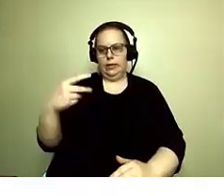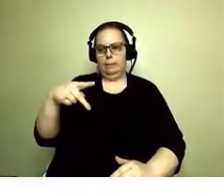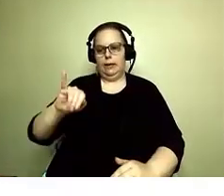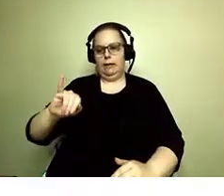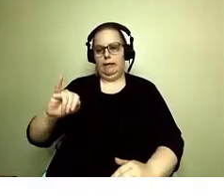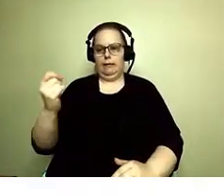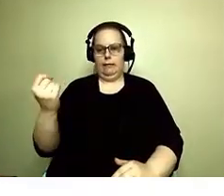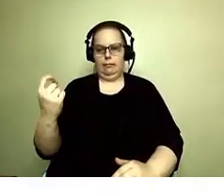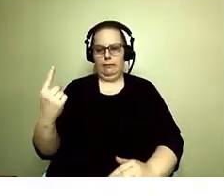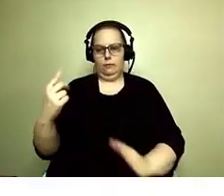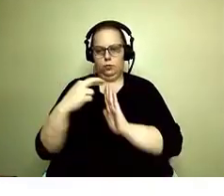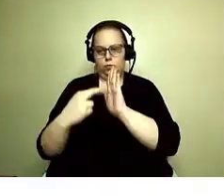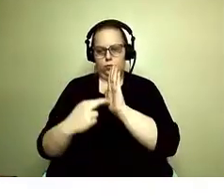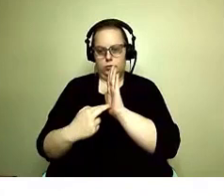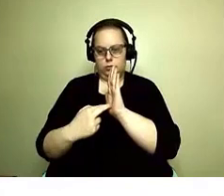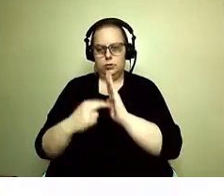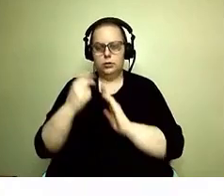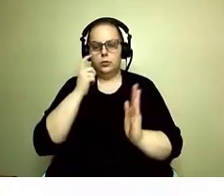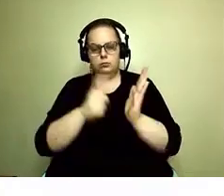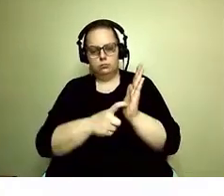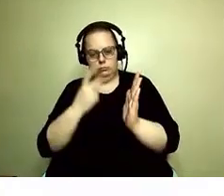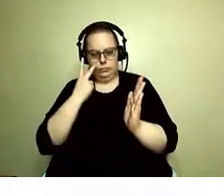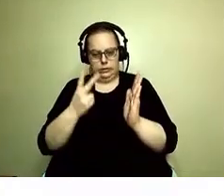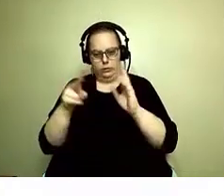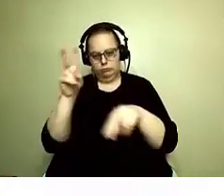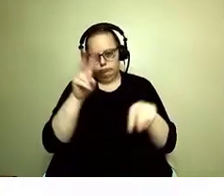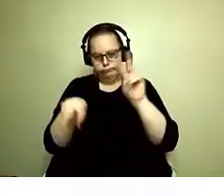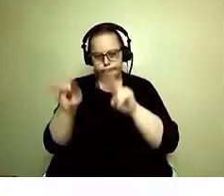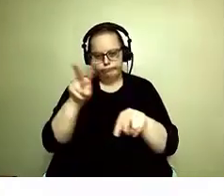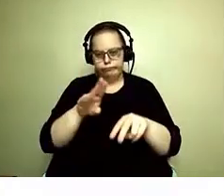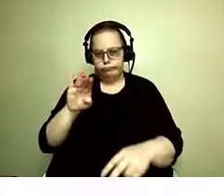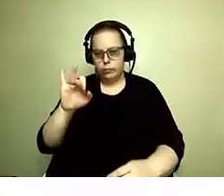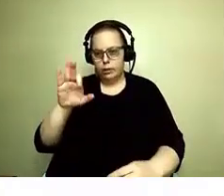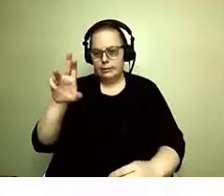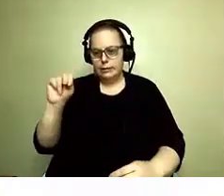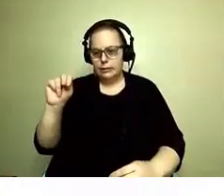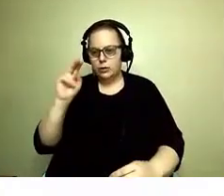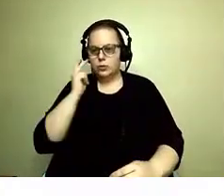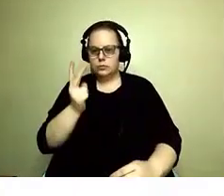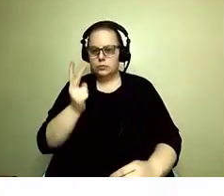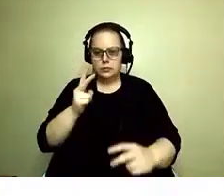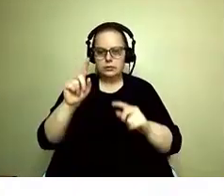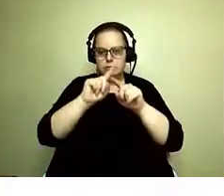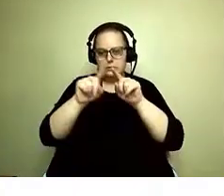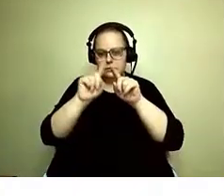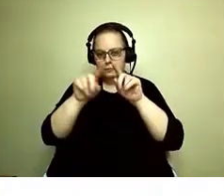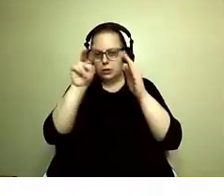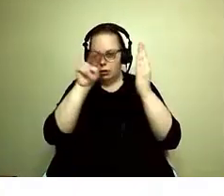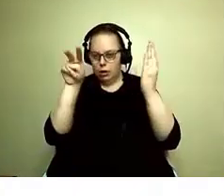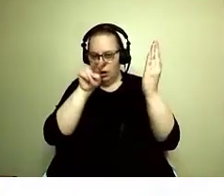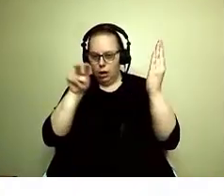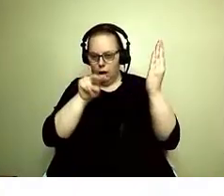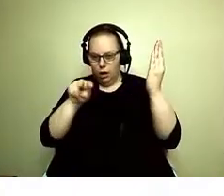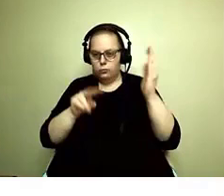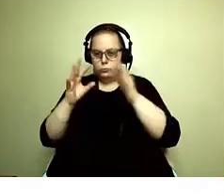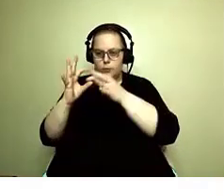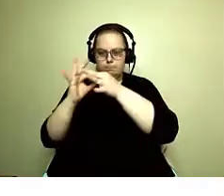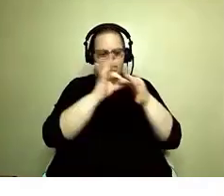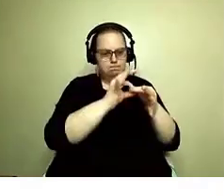as you'll see when you look through the bulletin, these sites are throughout the bulletin, so you can see where that particular requirement comes from.